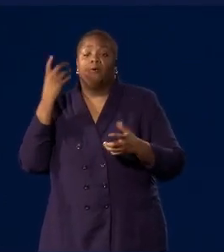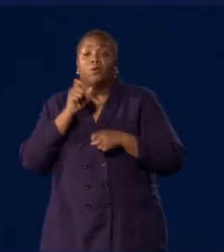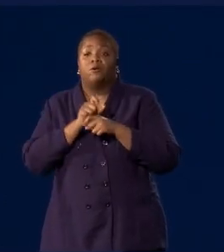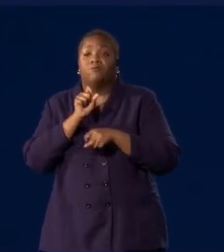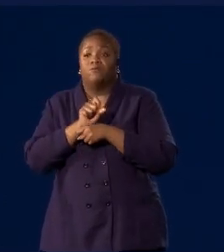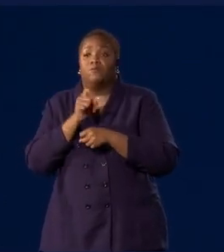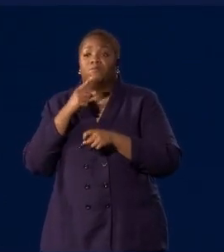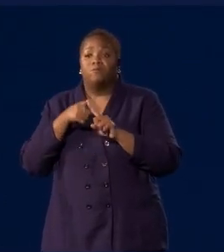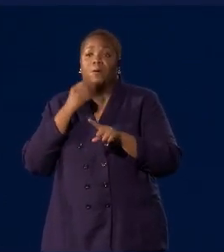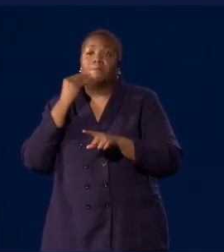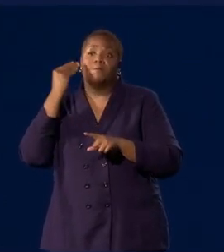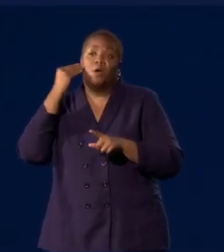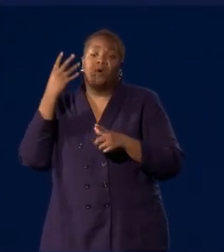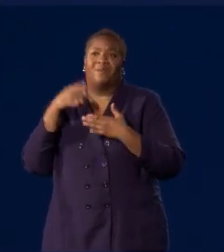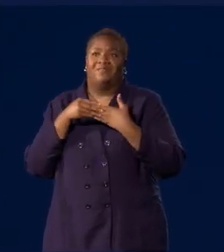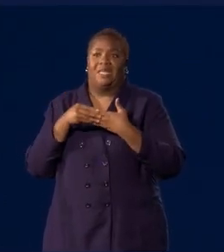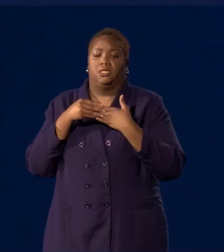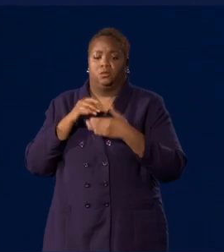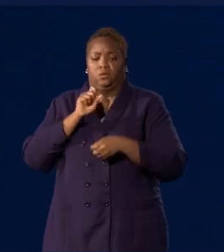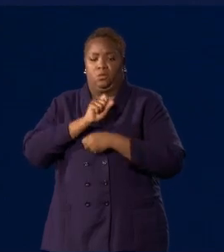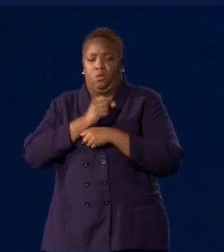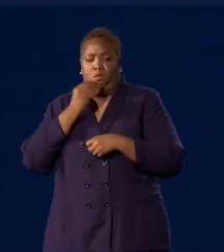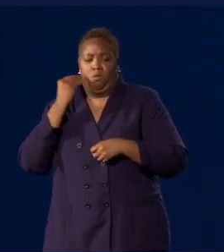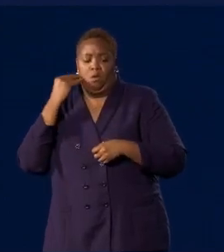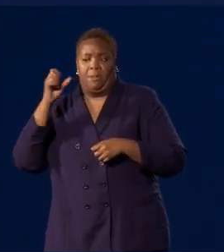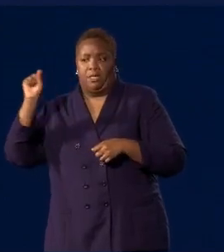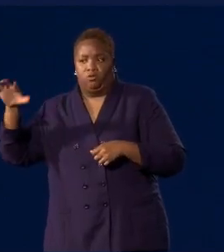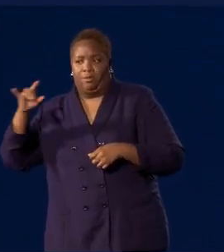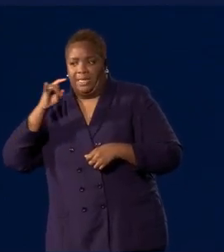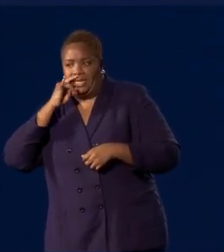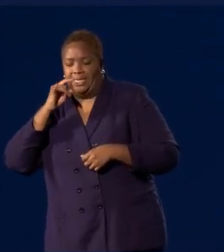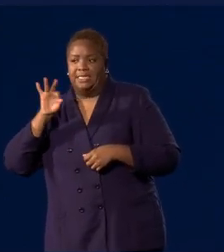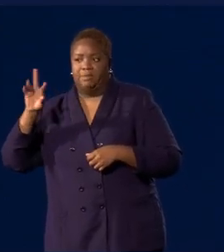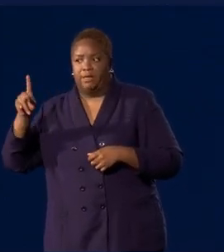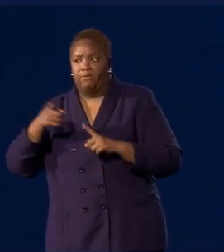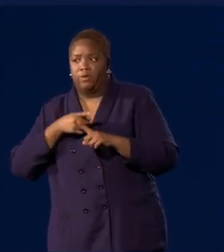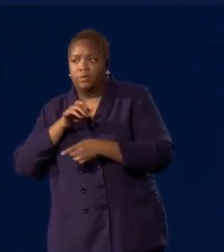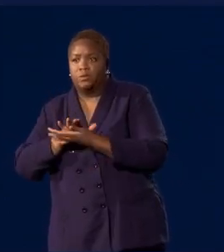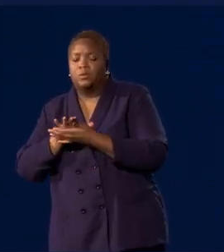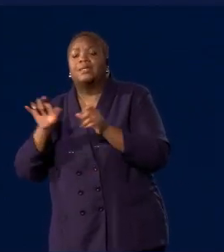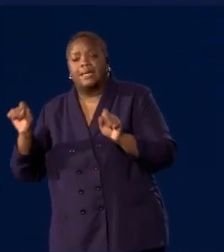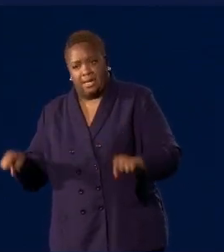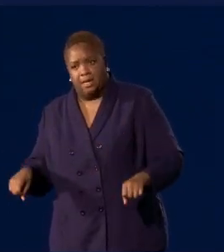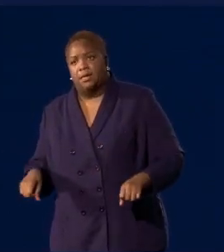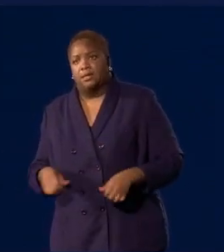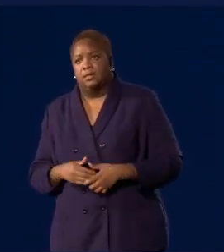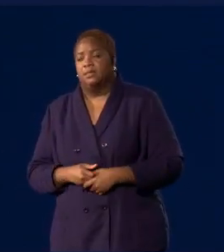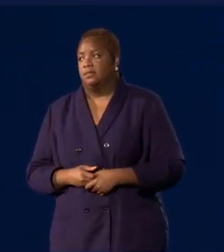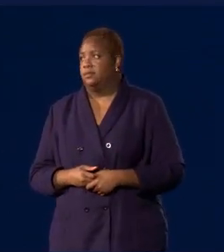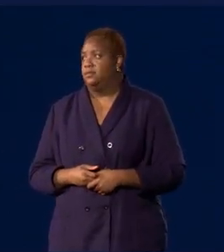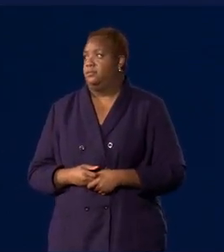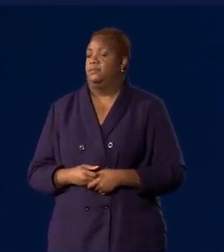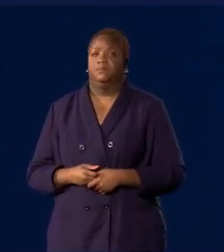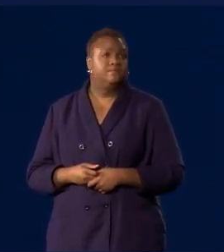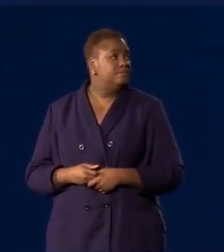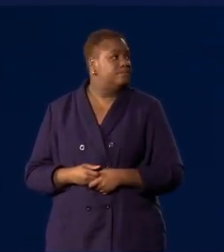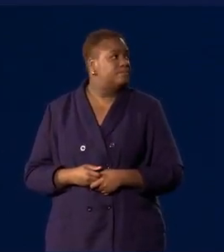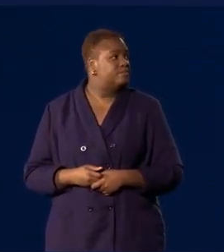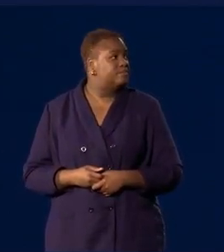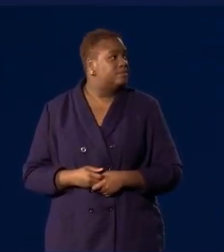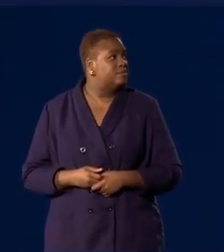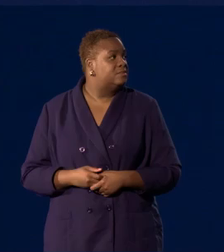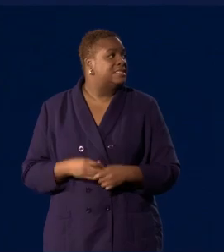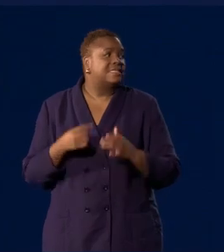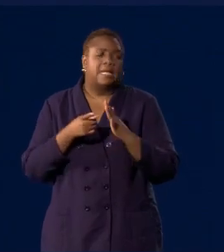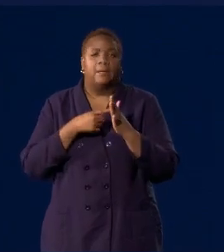that way, right? As a working mom, I'm able to drop the kids off and pick them back up from school. And sometimes, you know, it's a